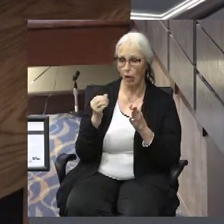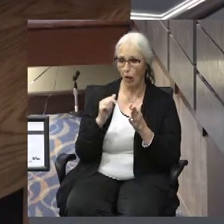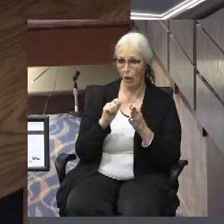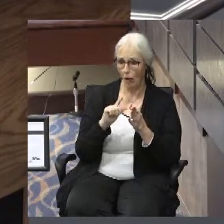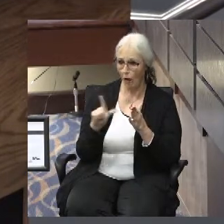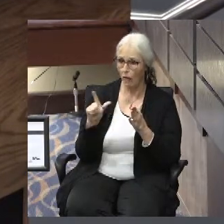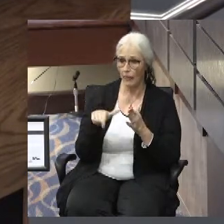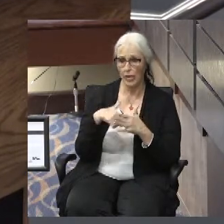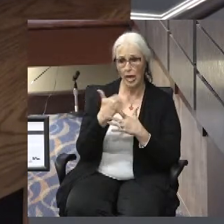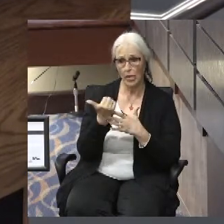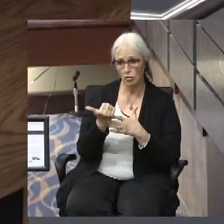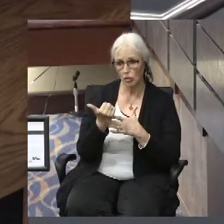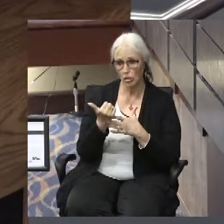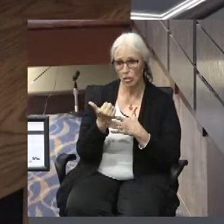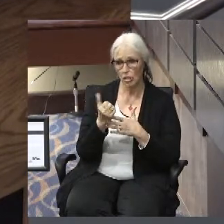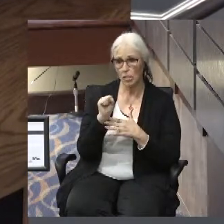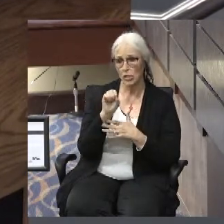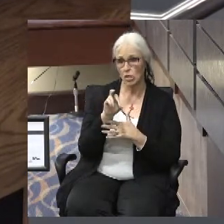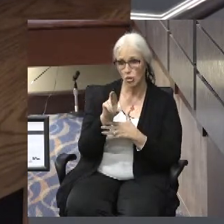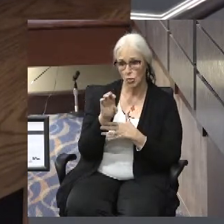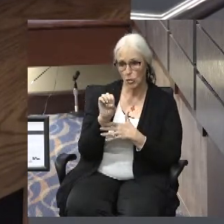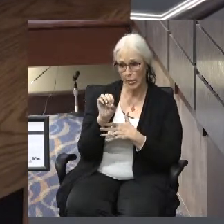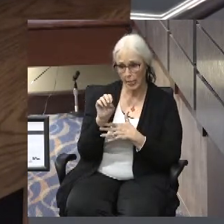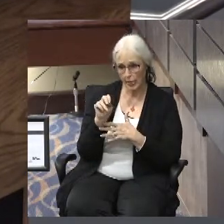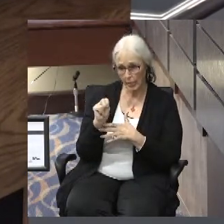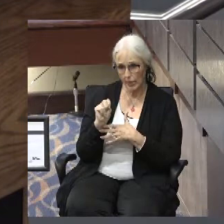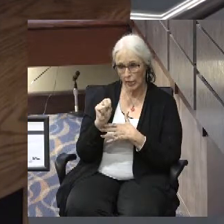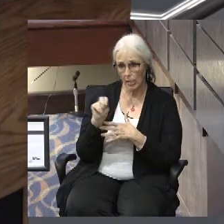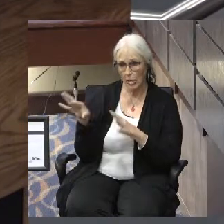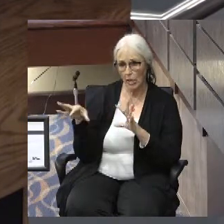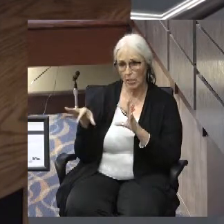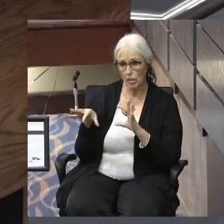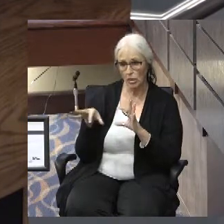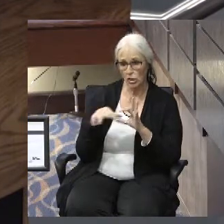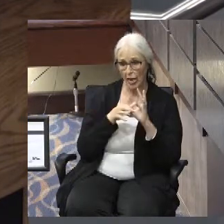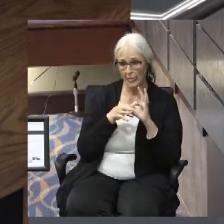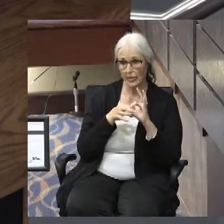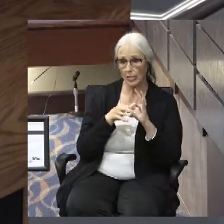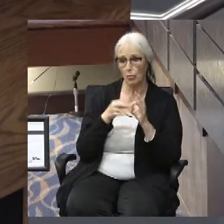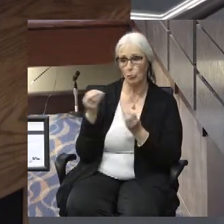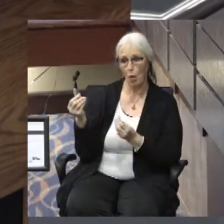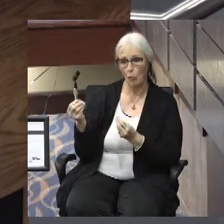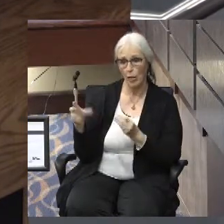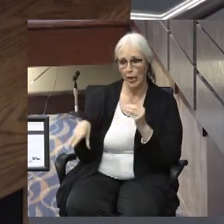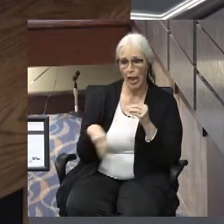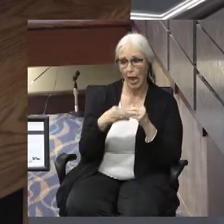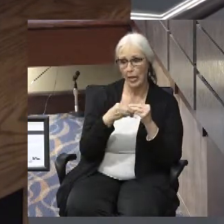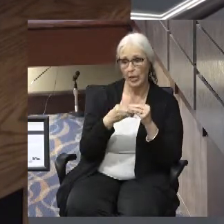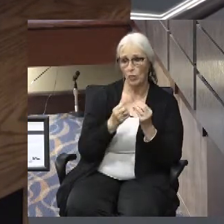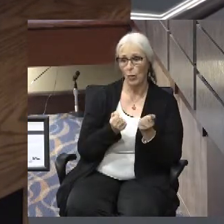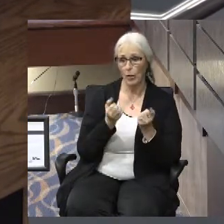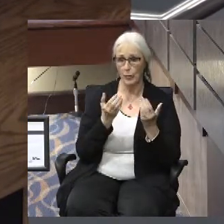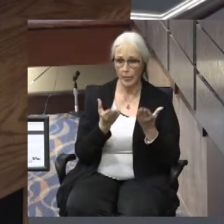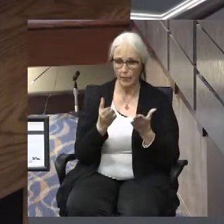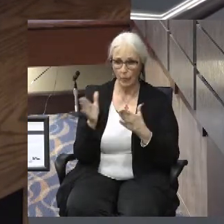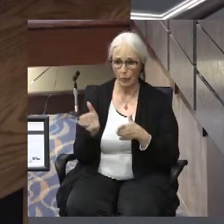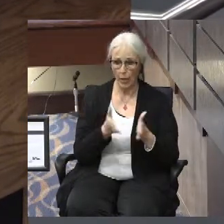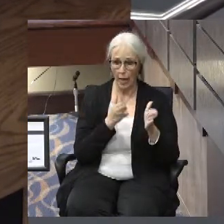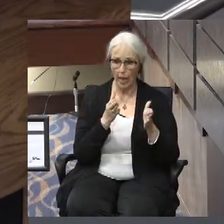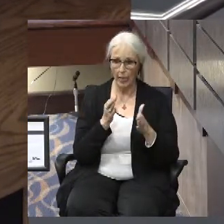screening along the adjacent property line that was an added recommendation of the Plan